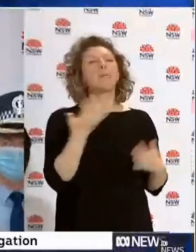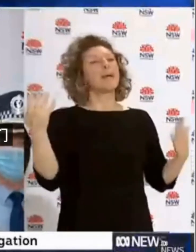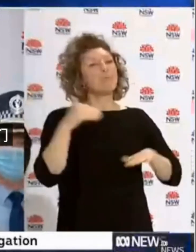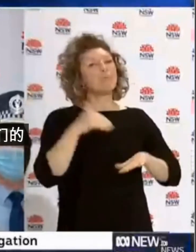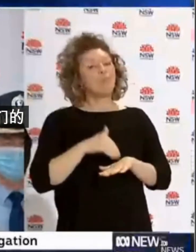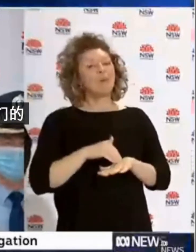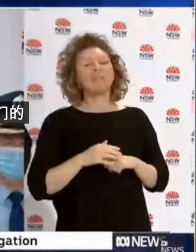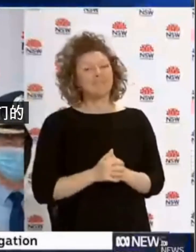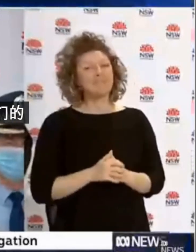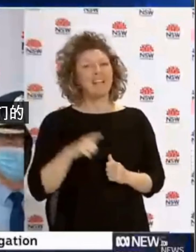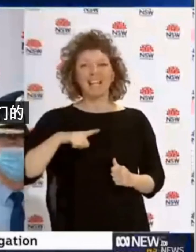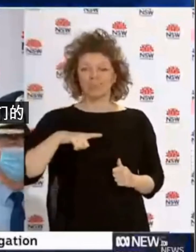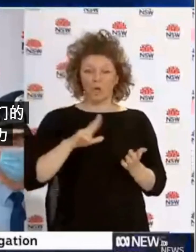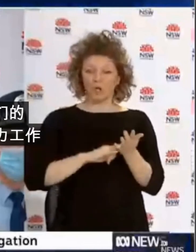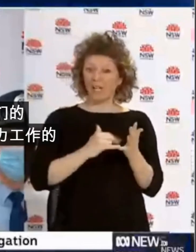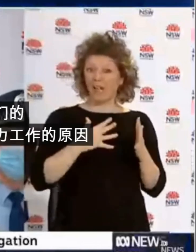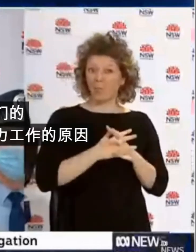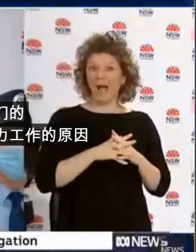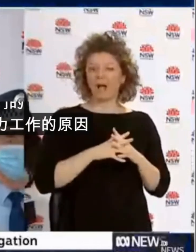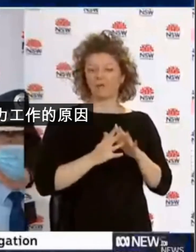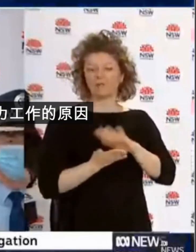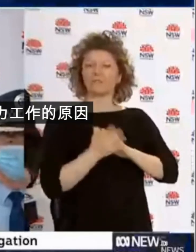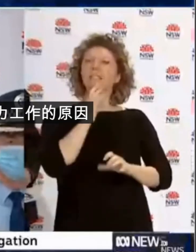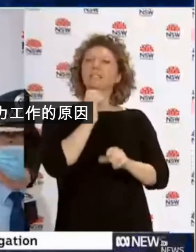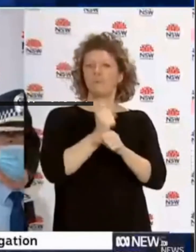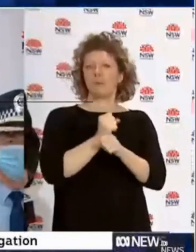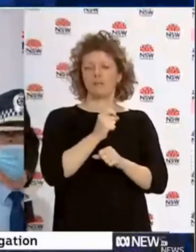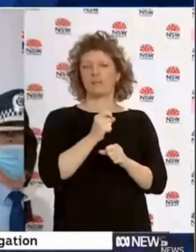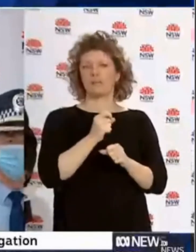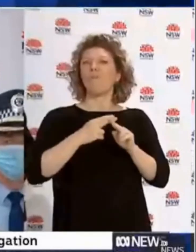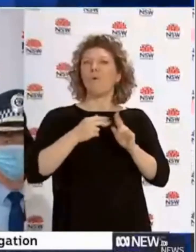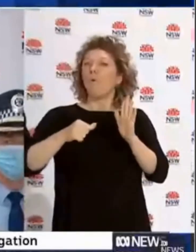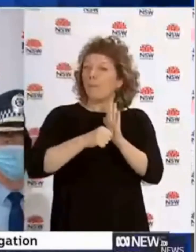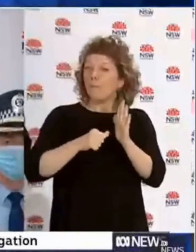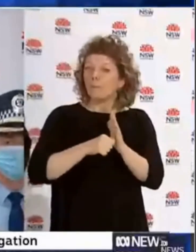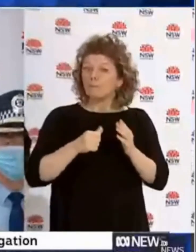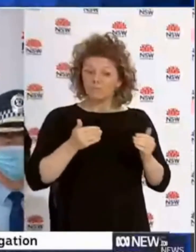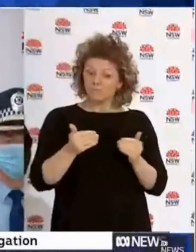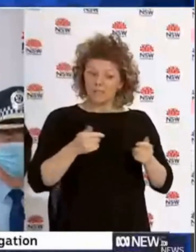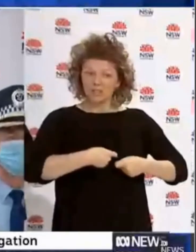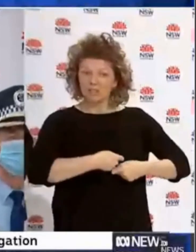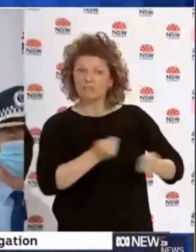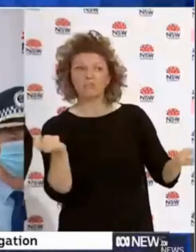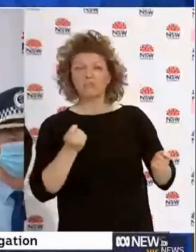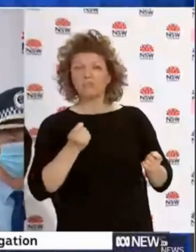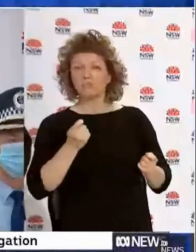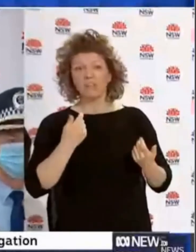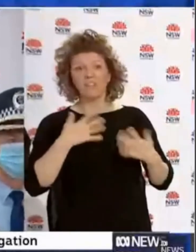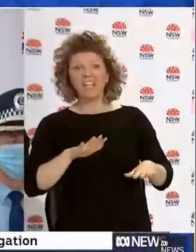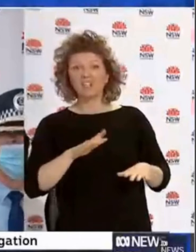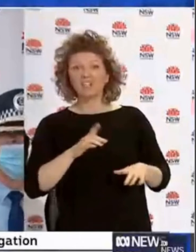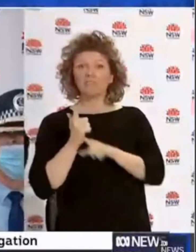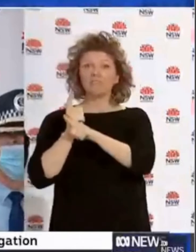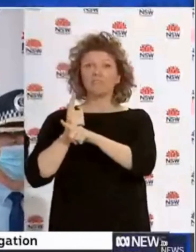our state government and our Premier and our Treasurer have worked so hard. I mean, you would have heard the Treasurer talking to the federal government